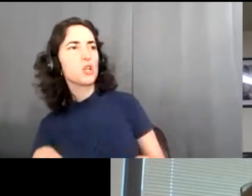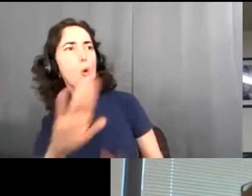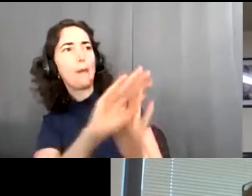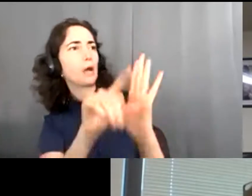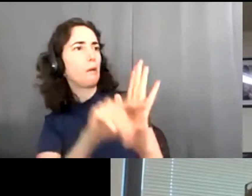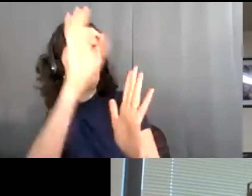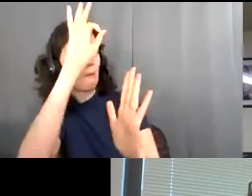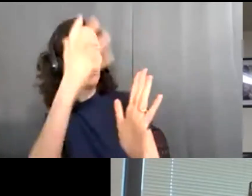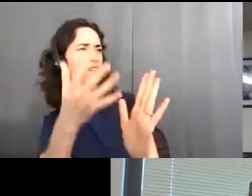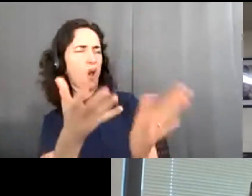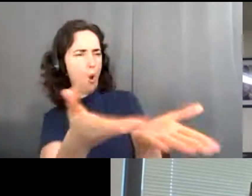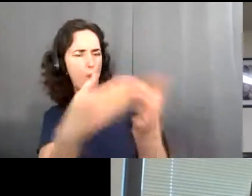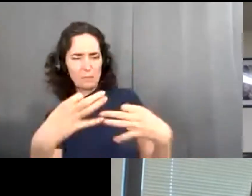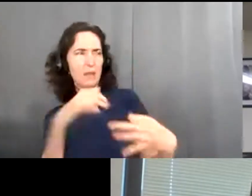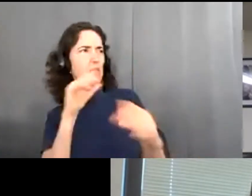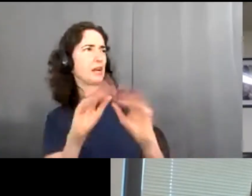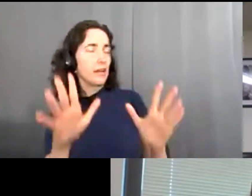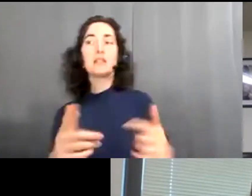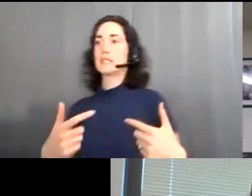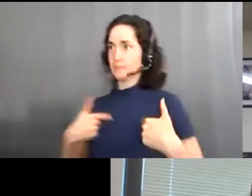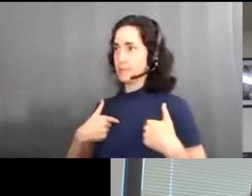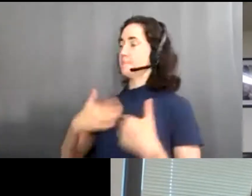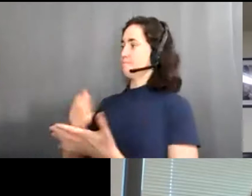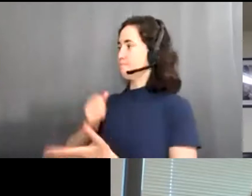it was presented to them.